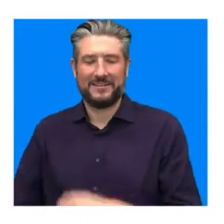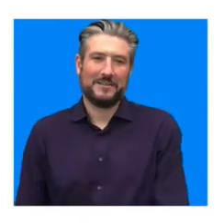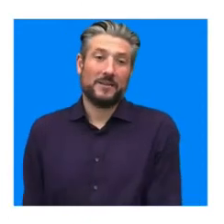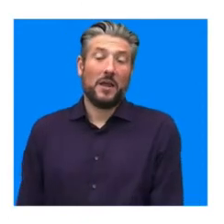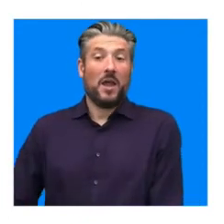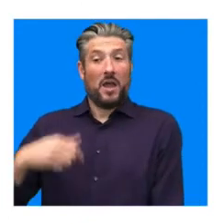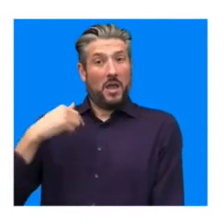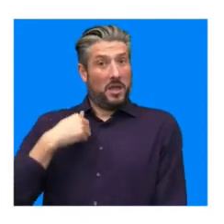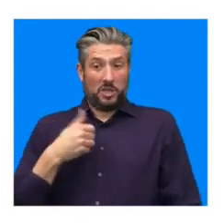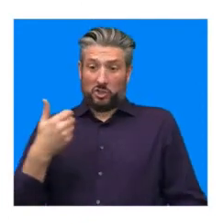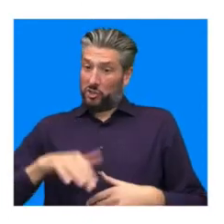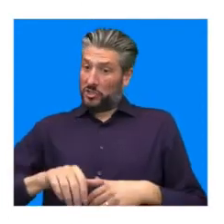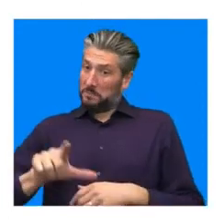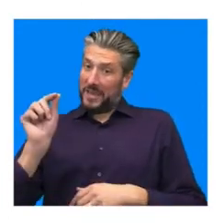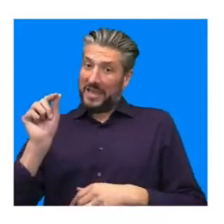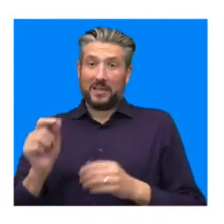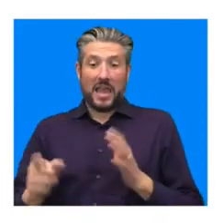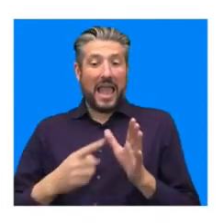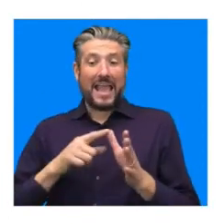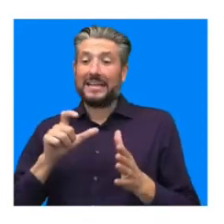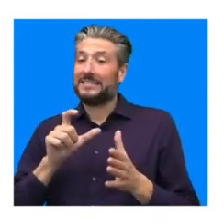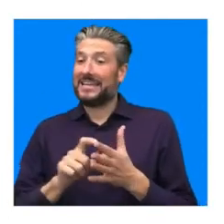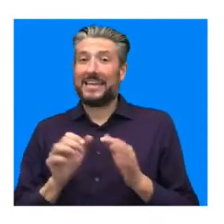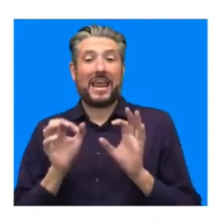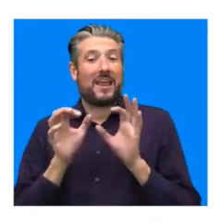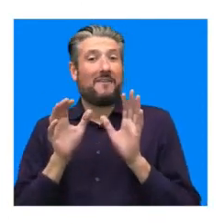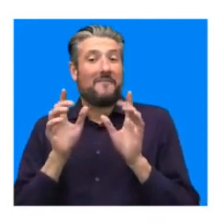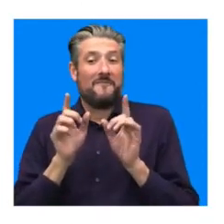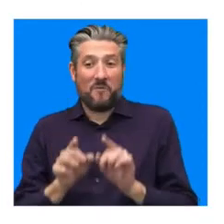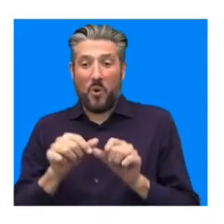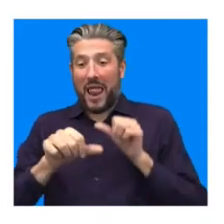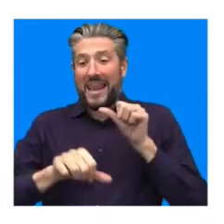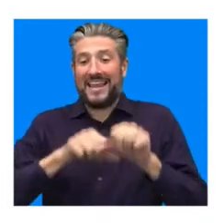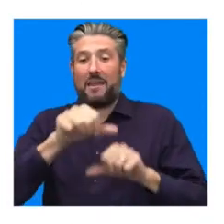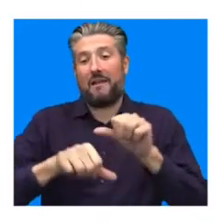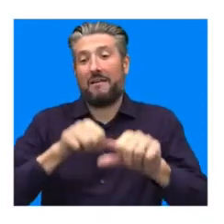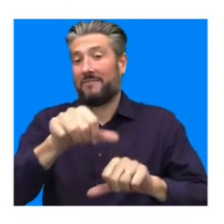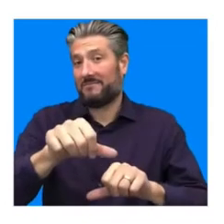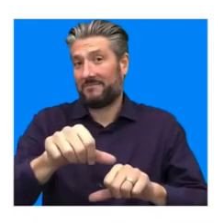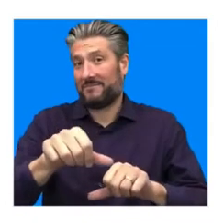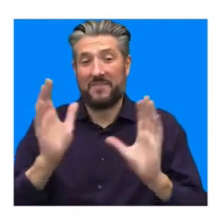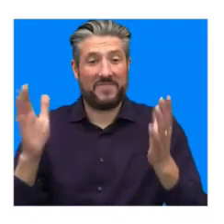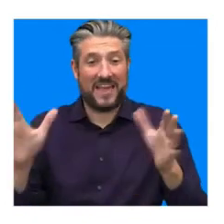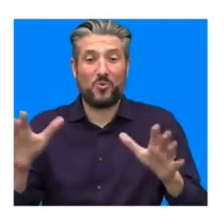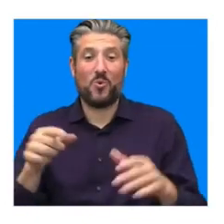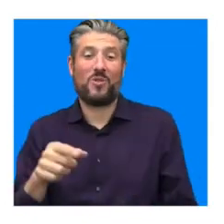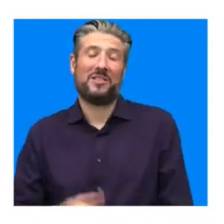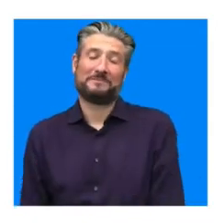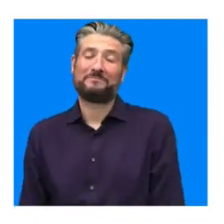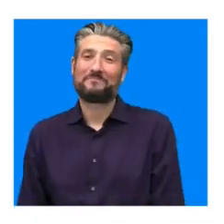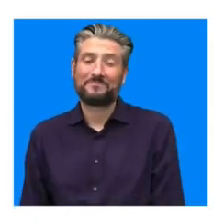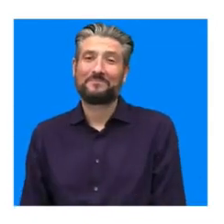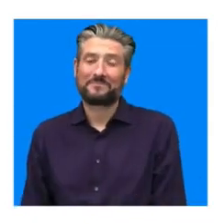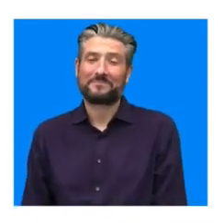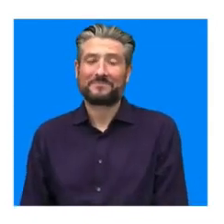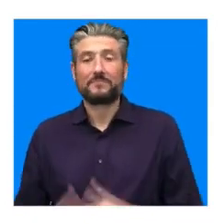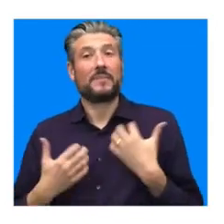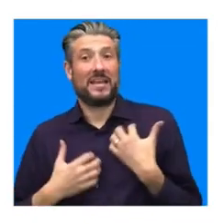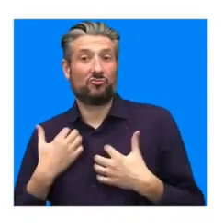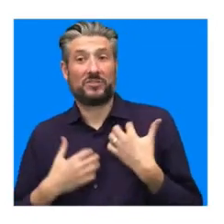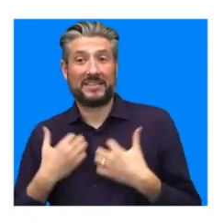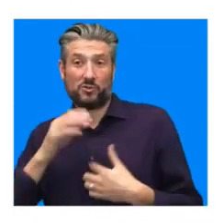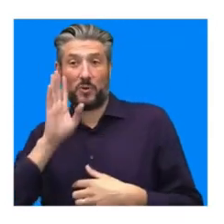description on linear. That's where I came from. It's interesting to listen. I was there at